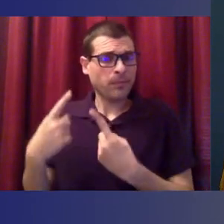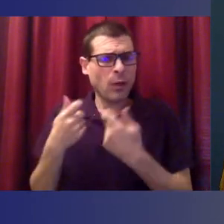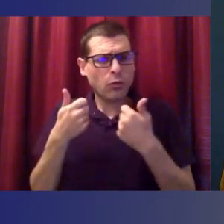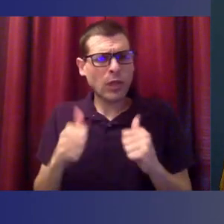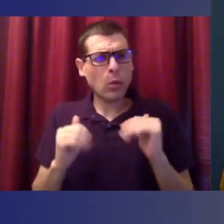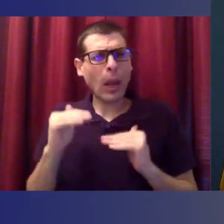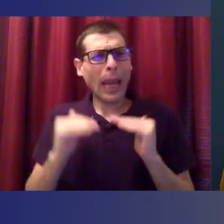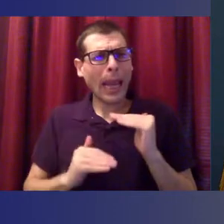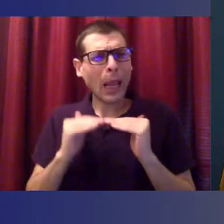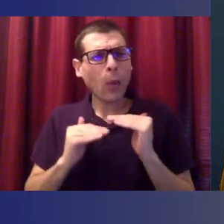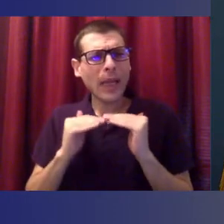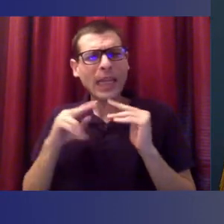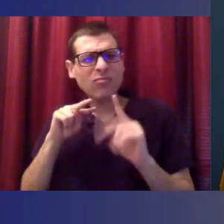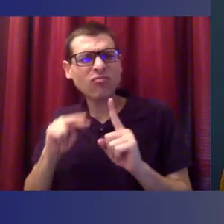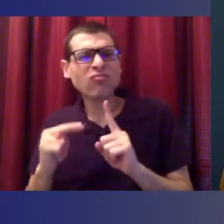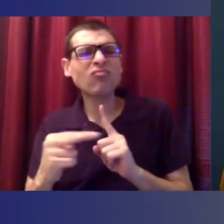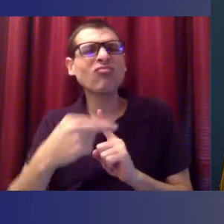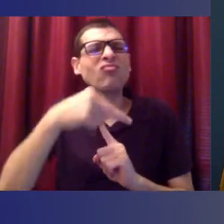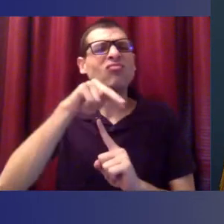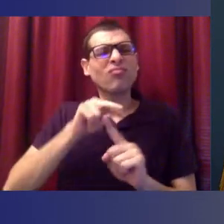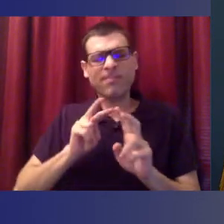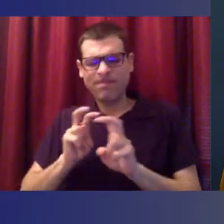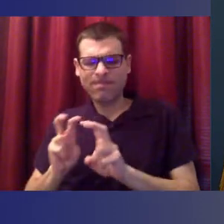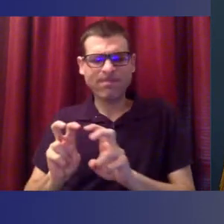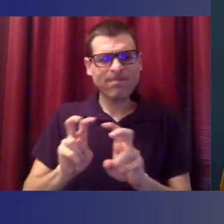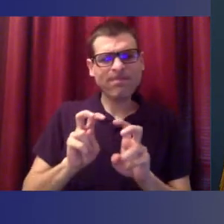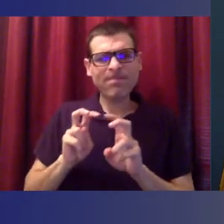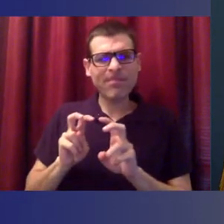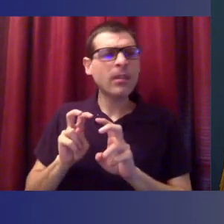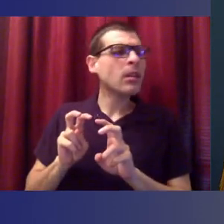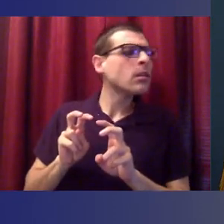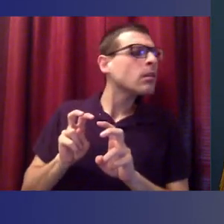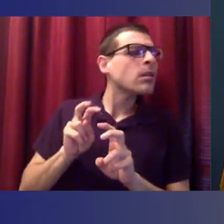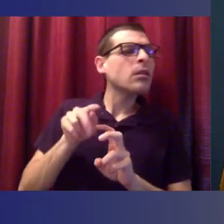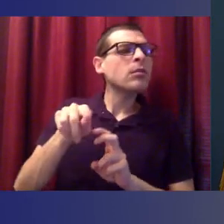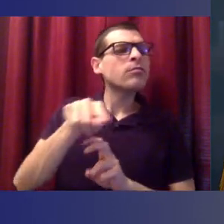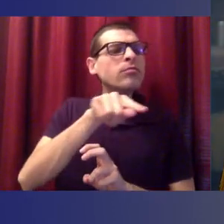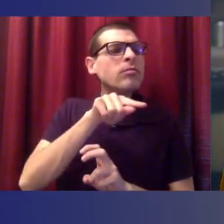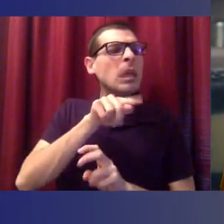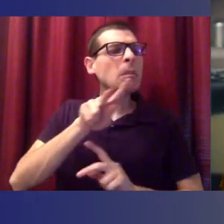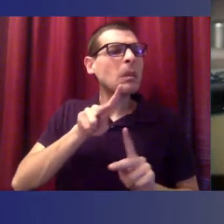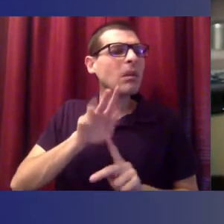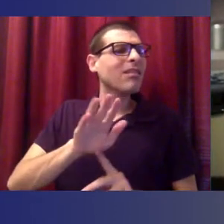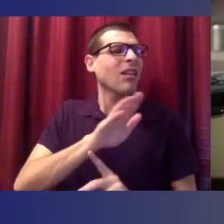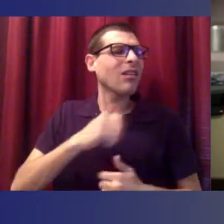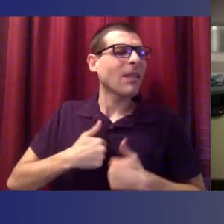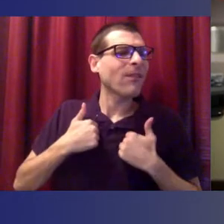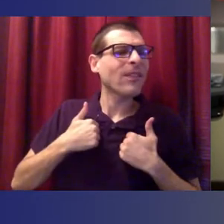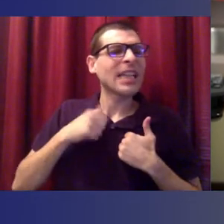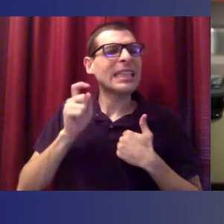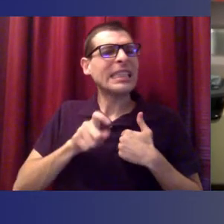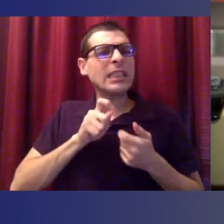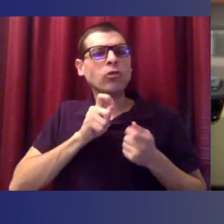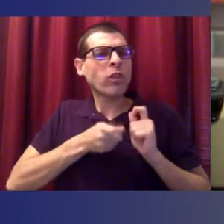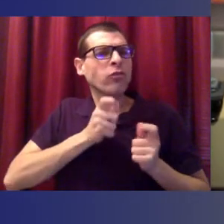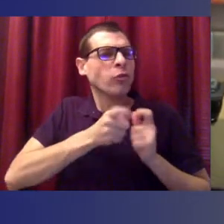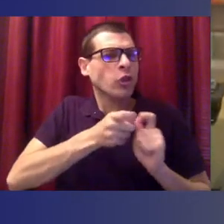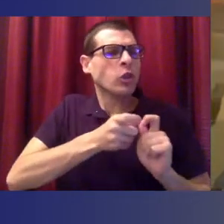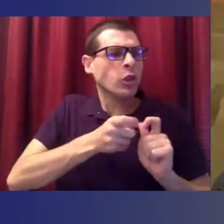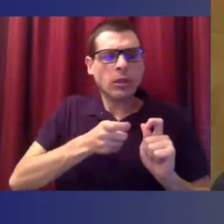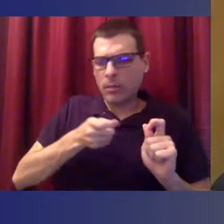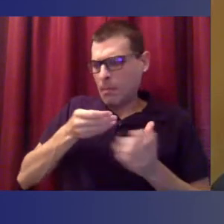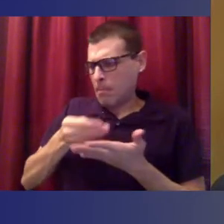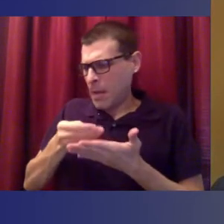that better connects our values to the real-world differences we seek to make. And now we're applying that lens to our